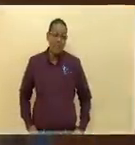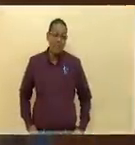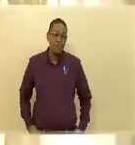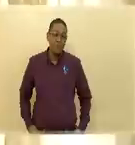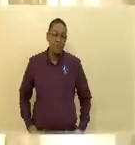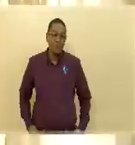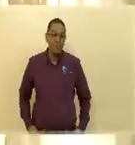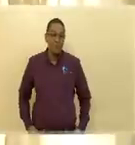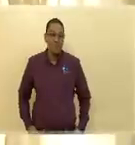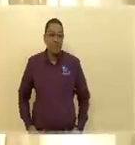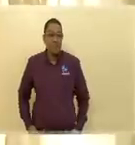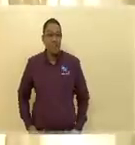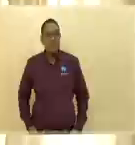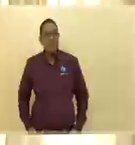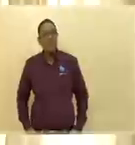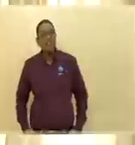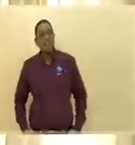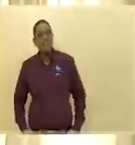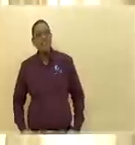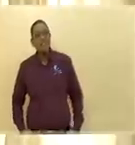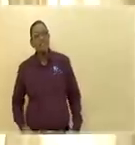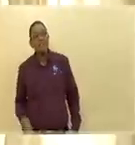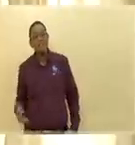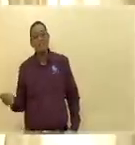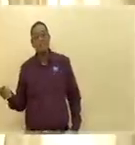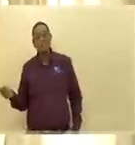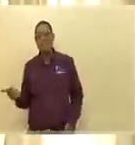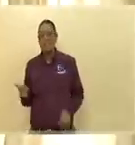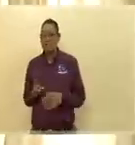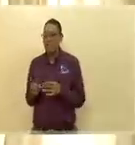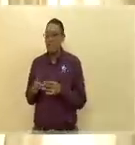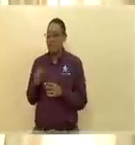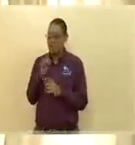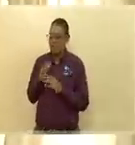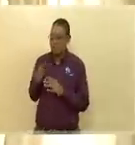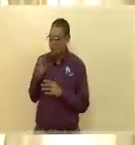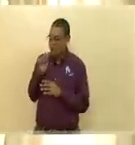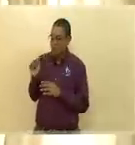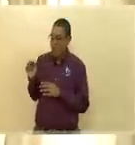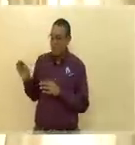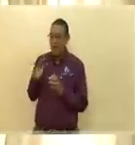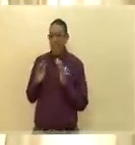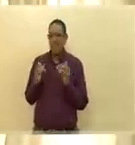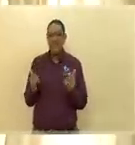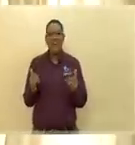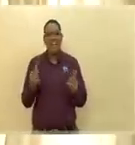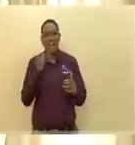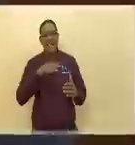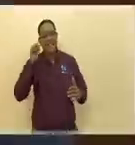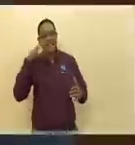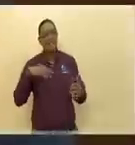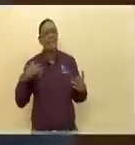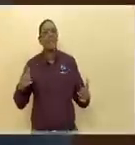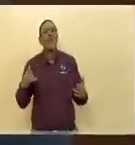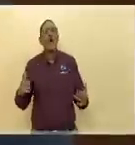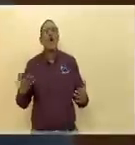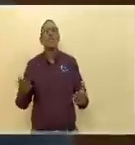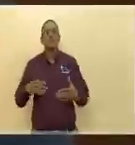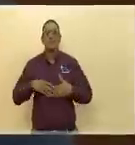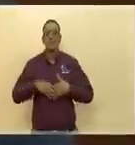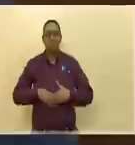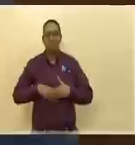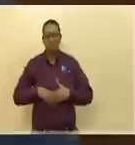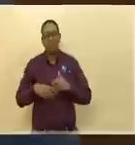Mr. Eyre. And the Prime Minister is having a few words with Mr. Eyre. And so, ladies and gentlemen, we can do the now symbolic